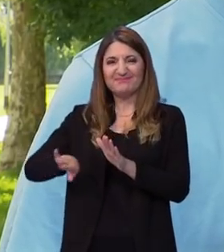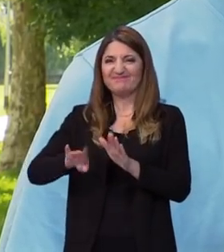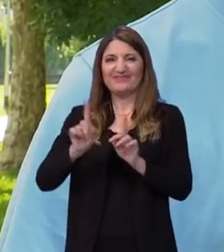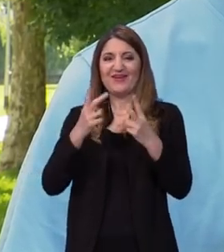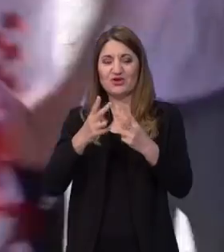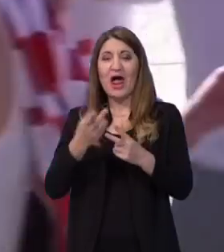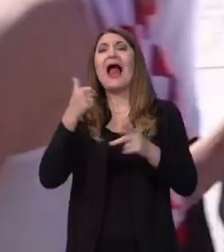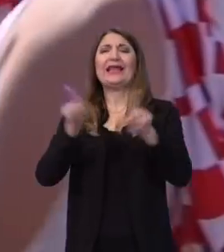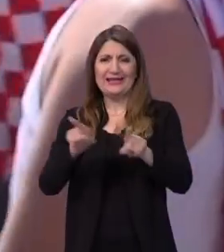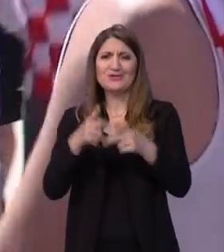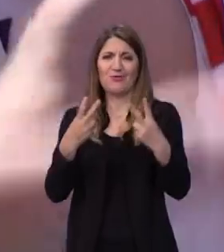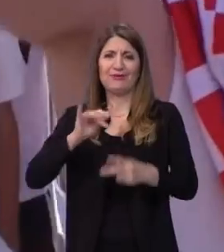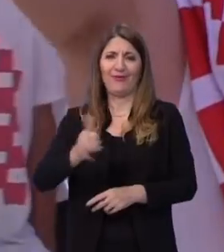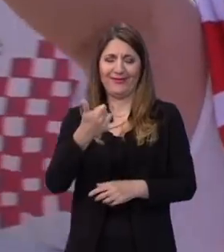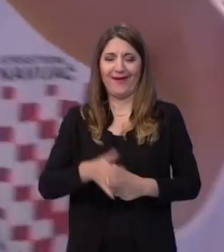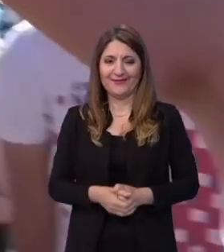it the most important thing. The